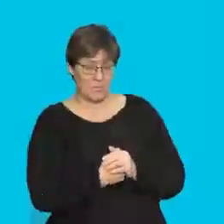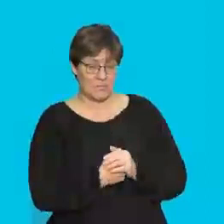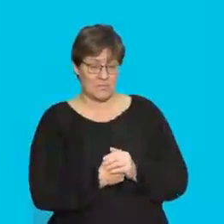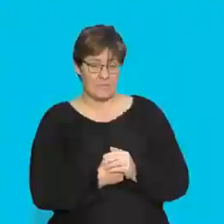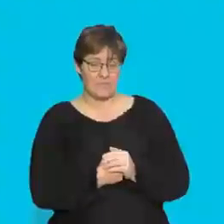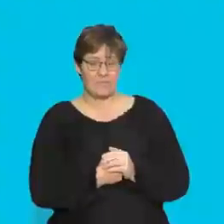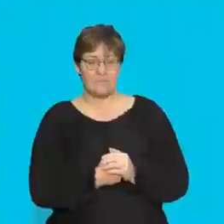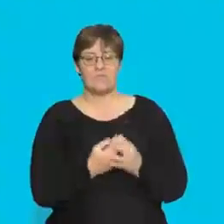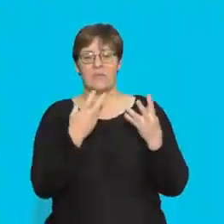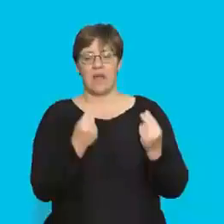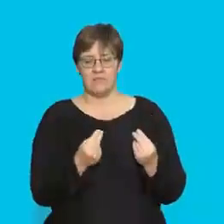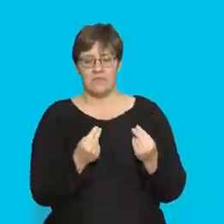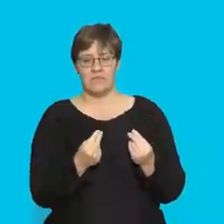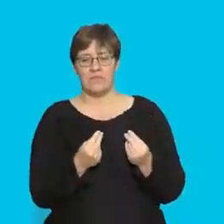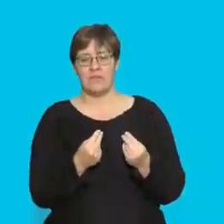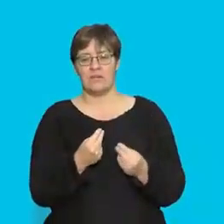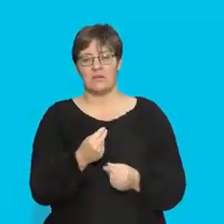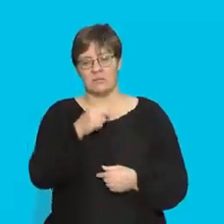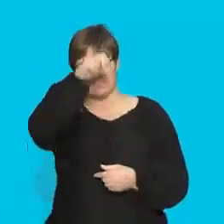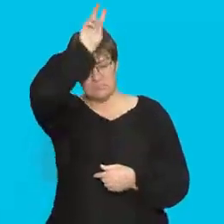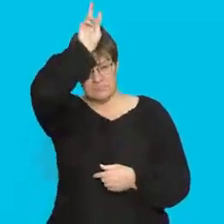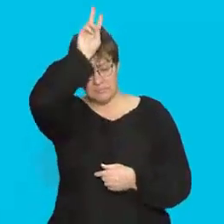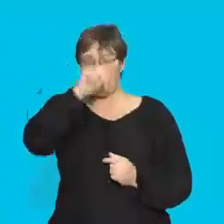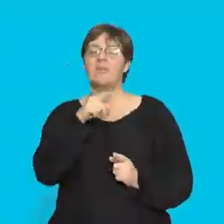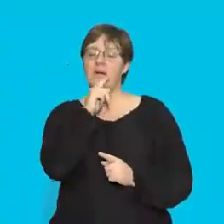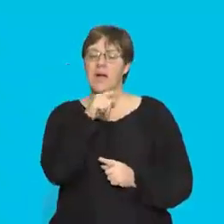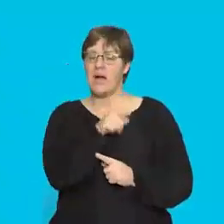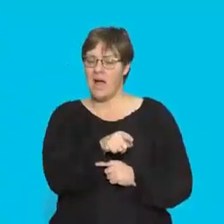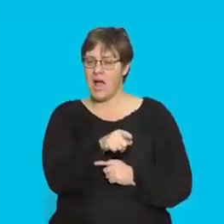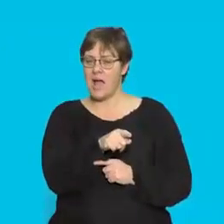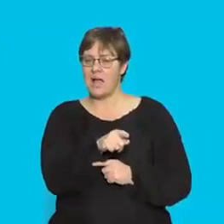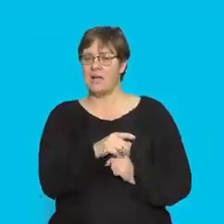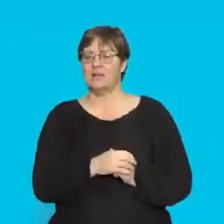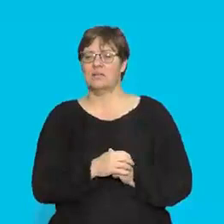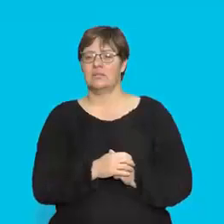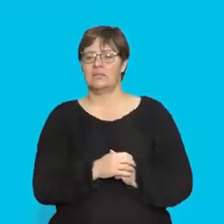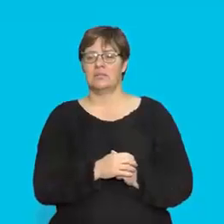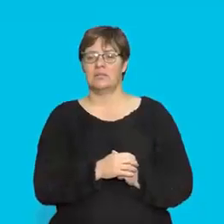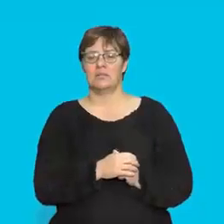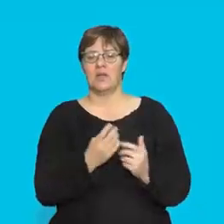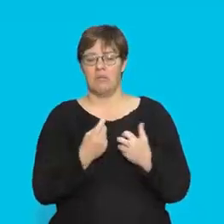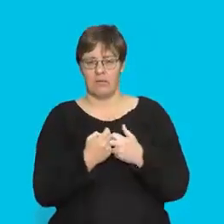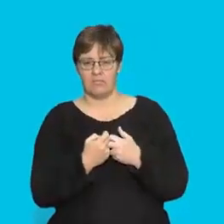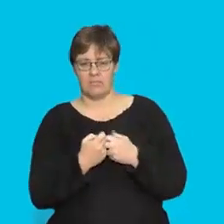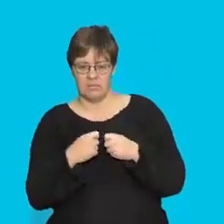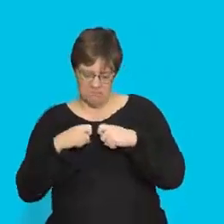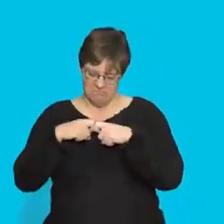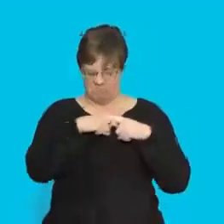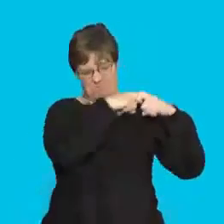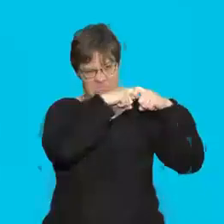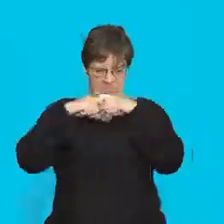Now, have a look at this photograph. Here we've got two gemsbok or oryxes, and they